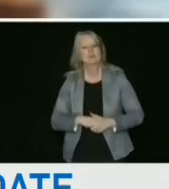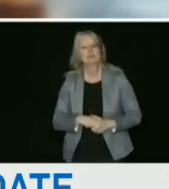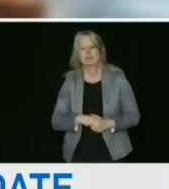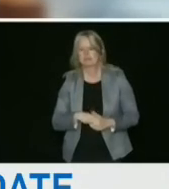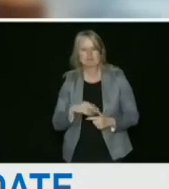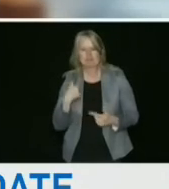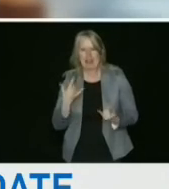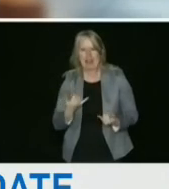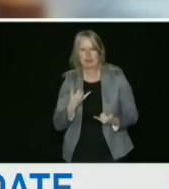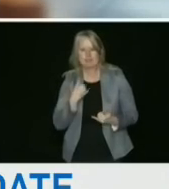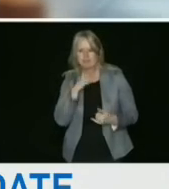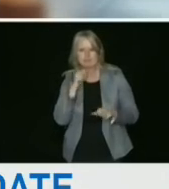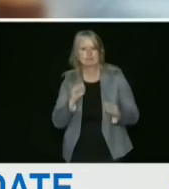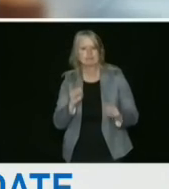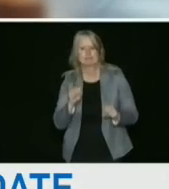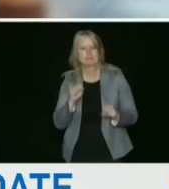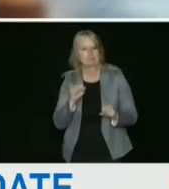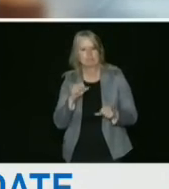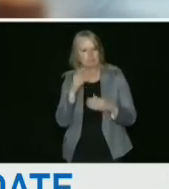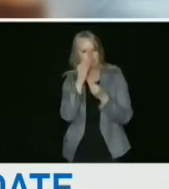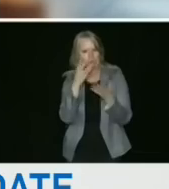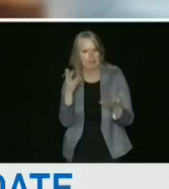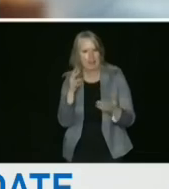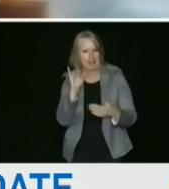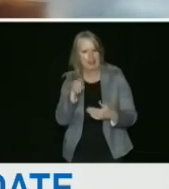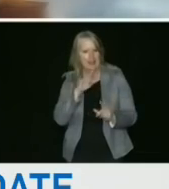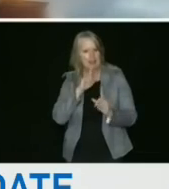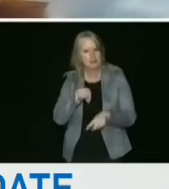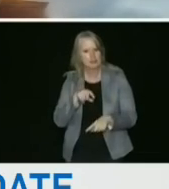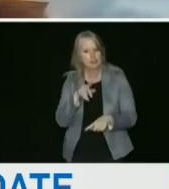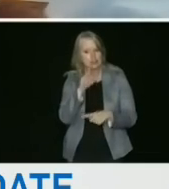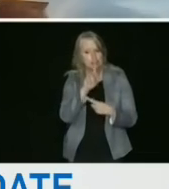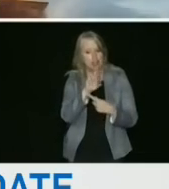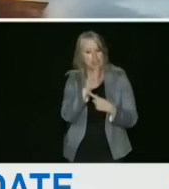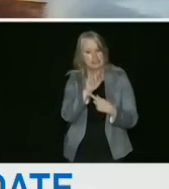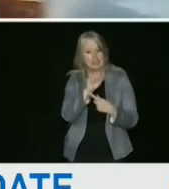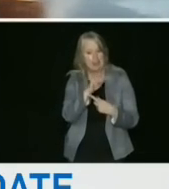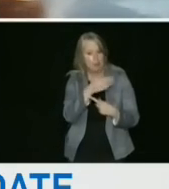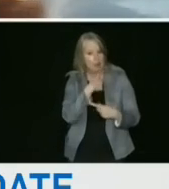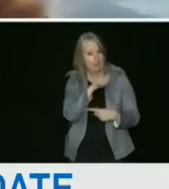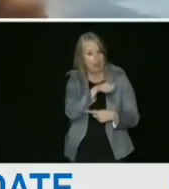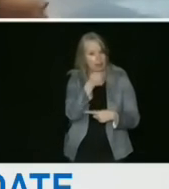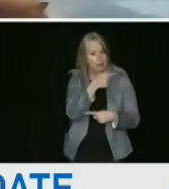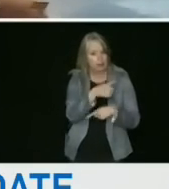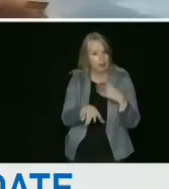because I'm not able to provide that. Dr. Tam, perhaps you may have something to add.